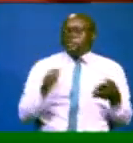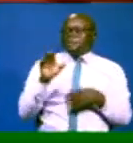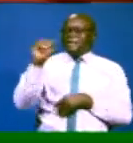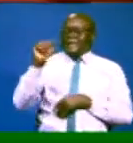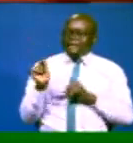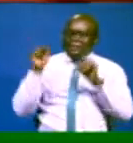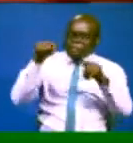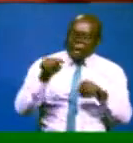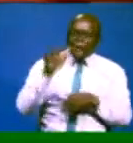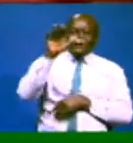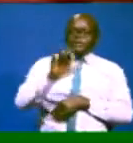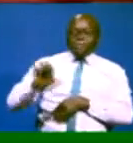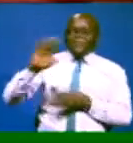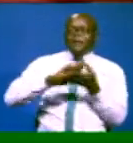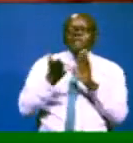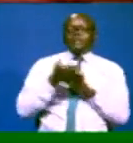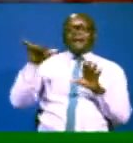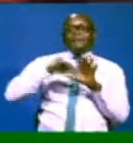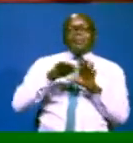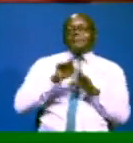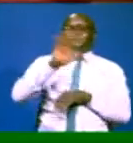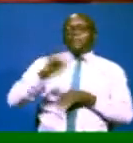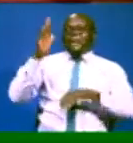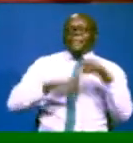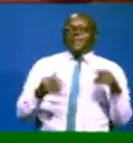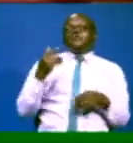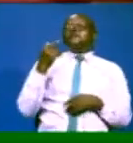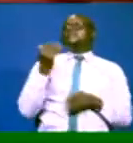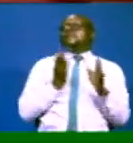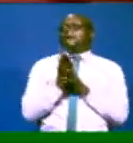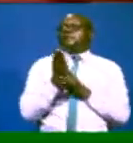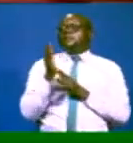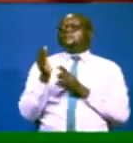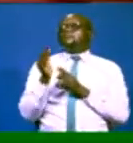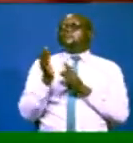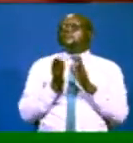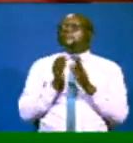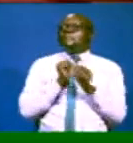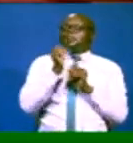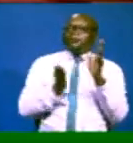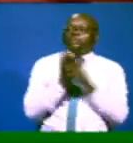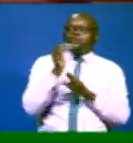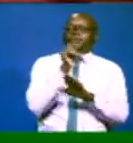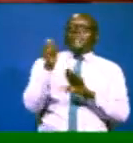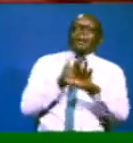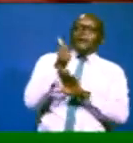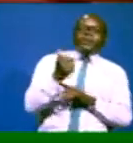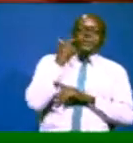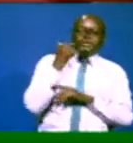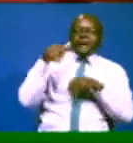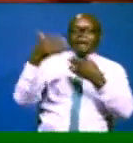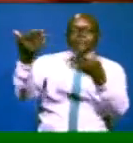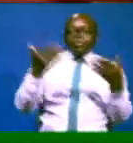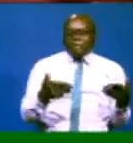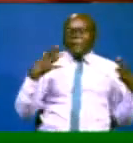come to parliament and become members of parliament instead of passing through the back door and escape routes to look for a way of bringing strangers